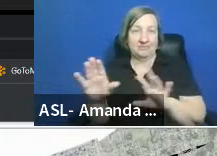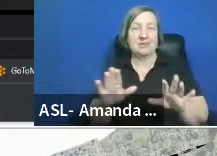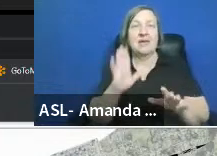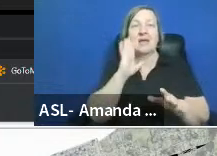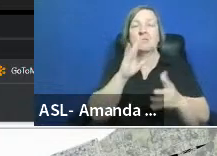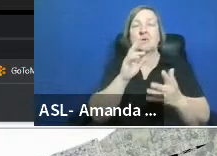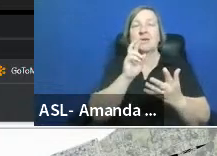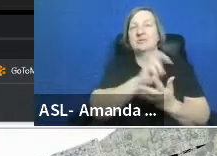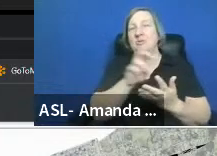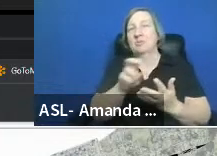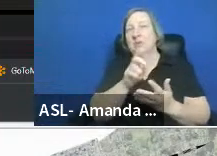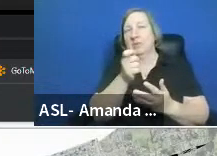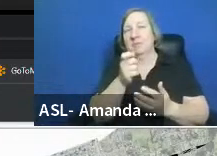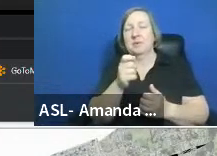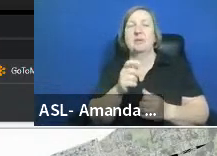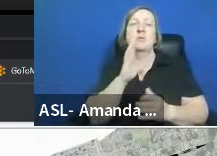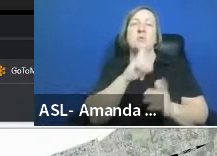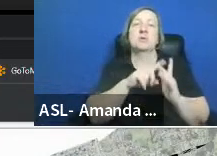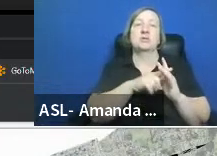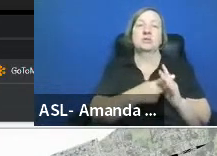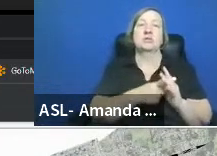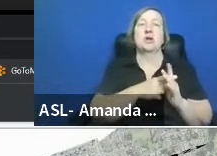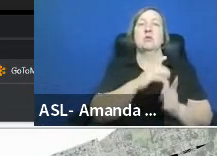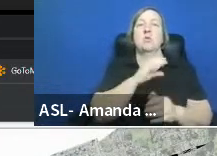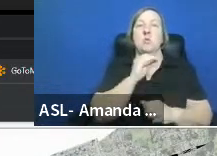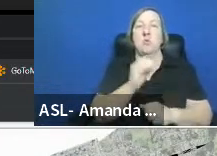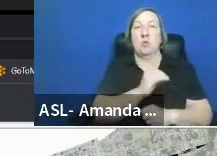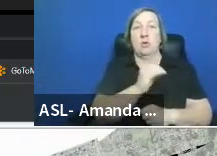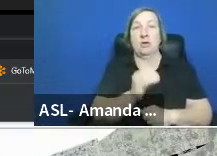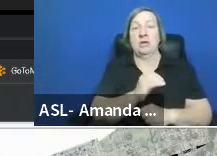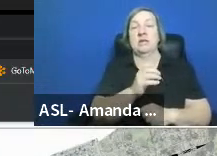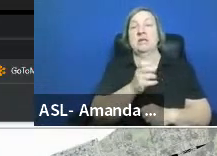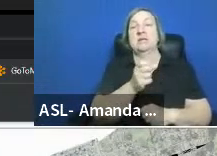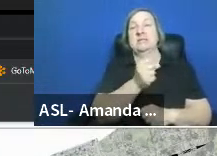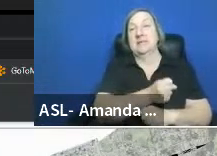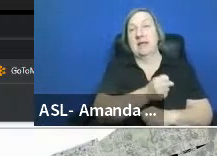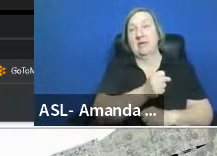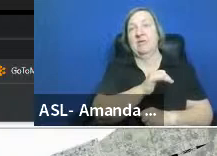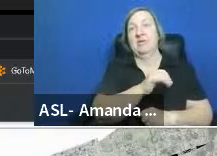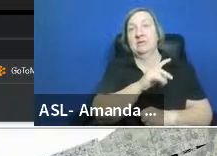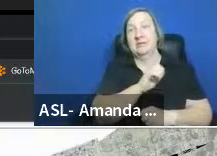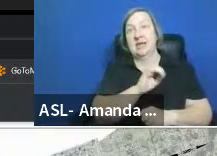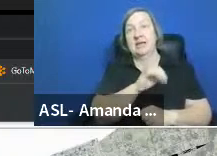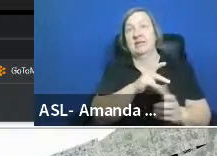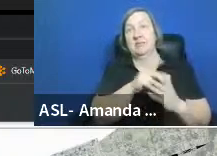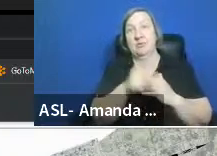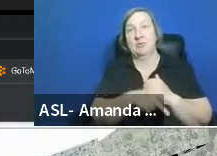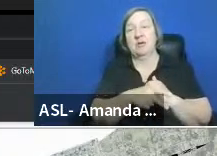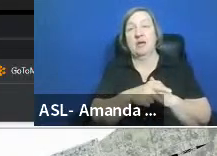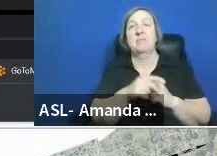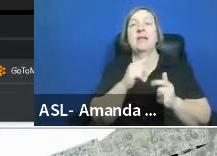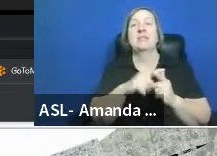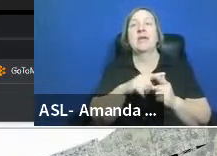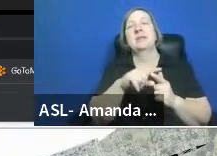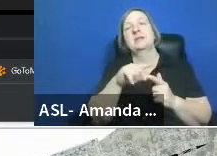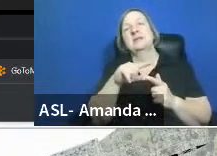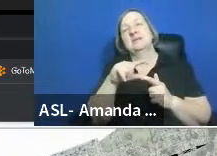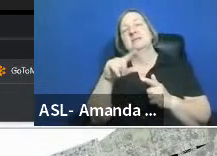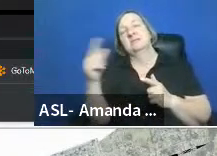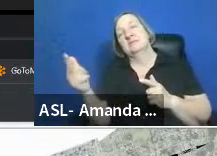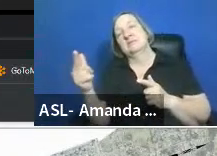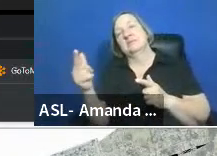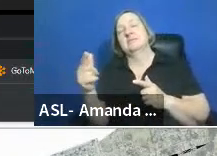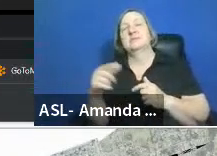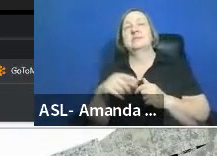around a little bit. I'm going to start in Oregon at the south end of the program. I'll jump over to Washington, but I'm going to end near